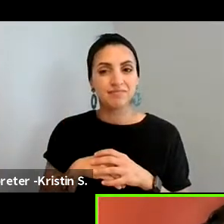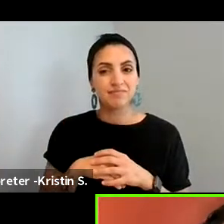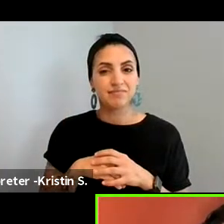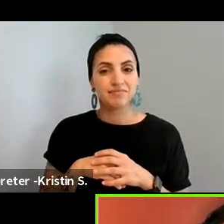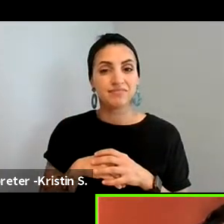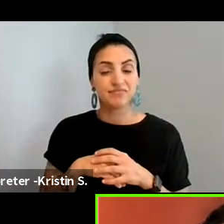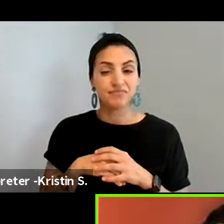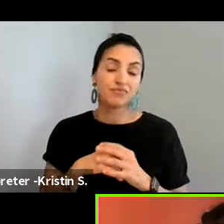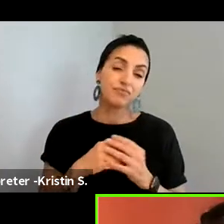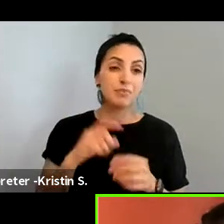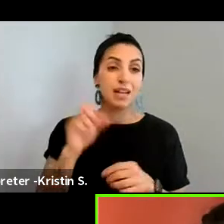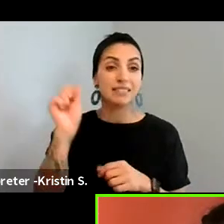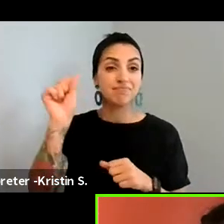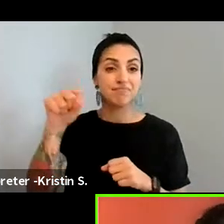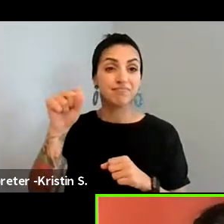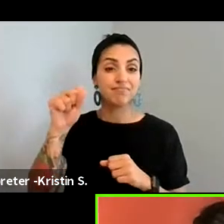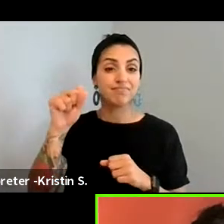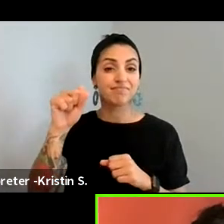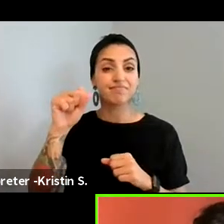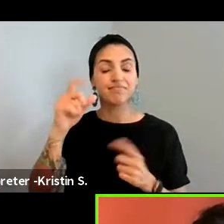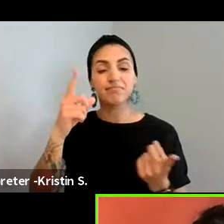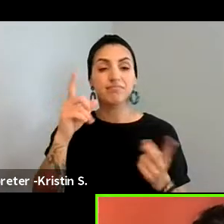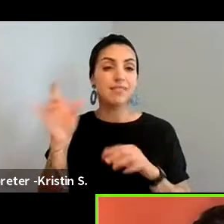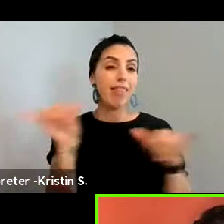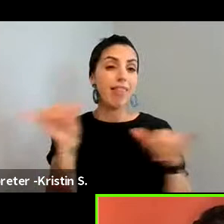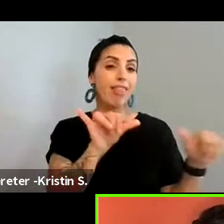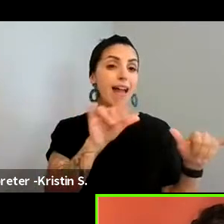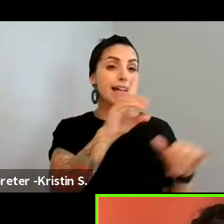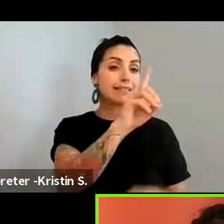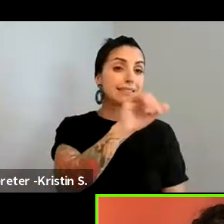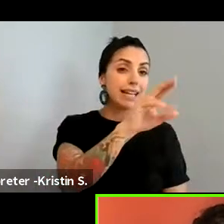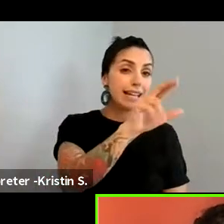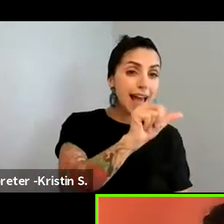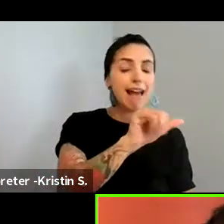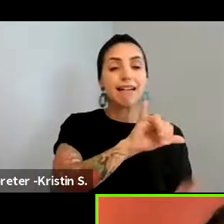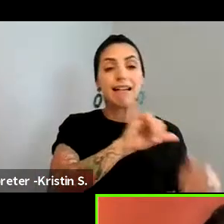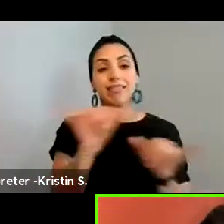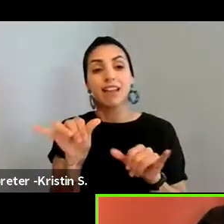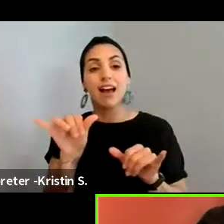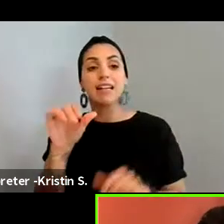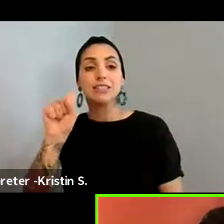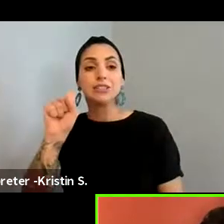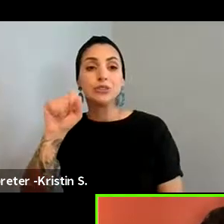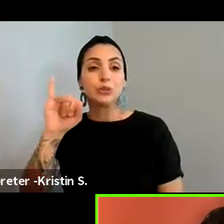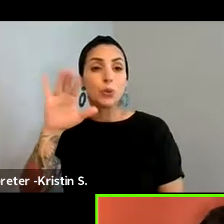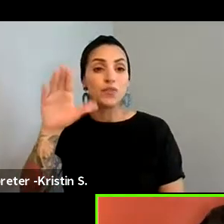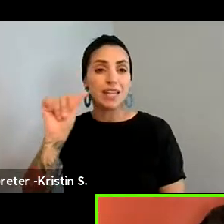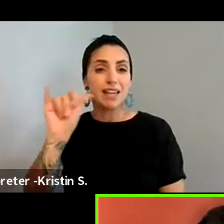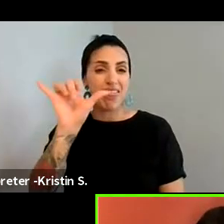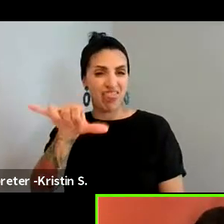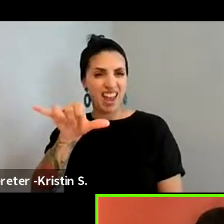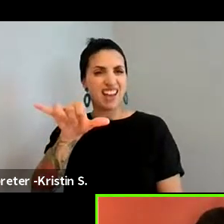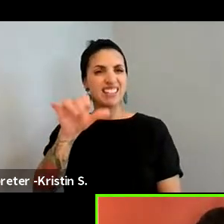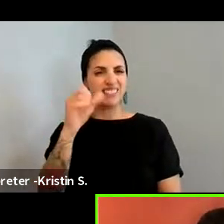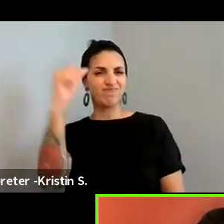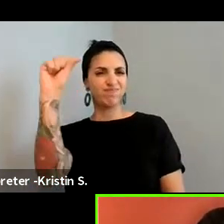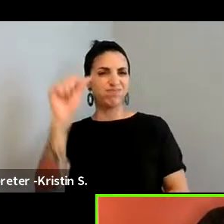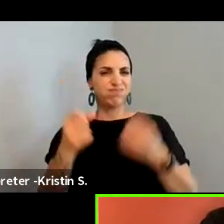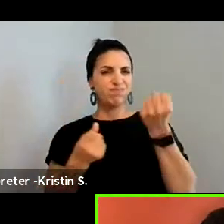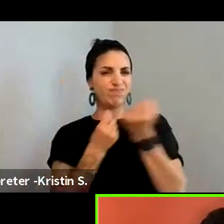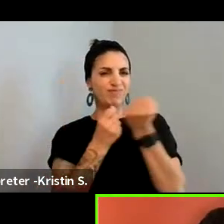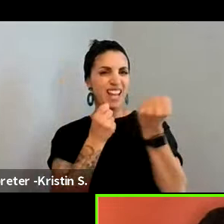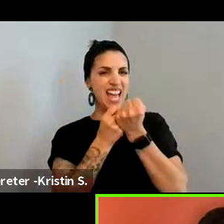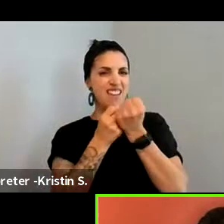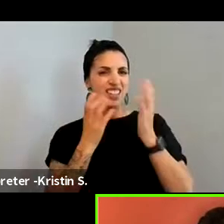So yeah. And like Diana and Sophia's, I feel like the advocacy found me,